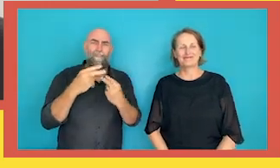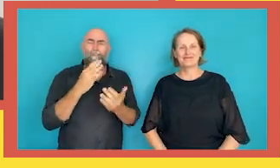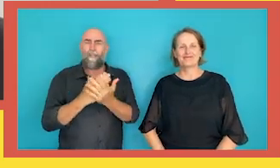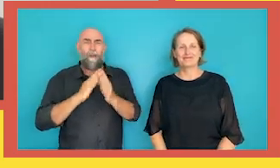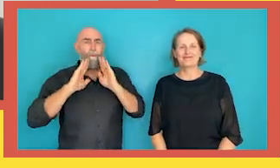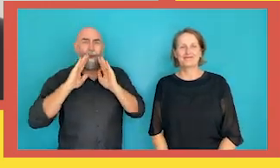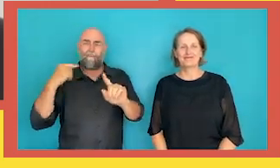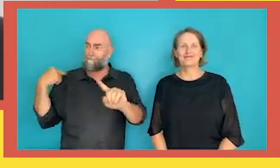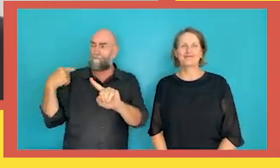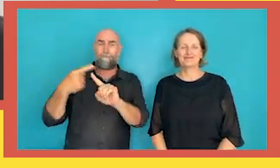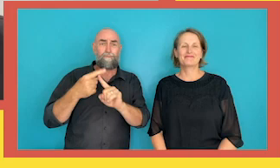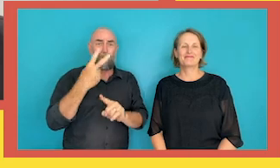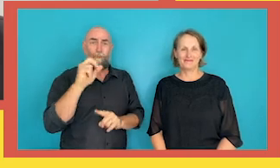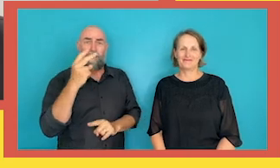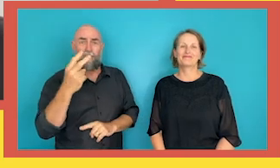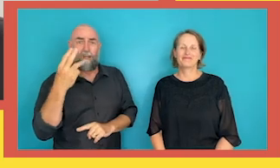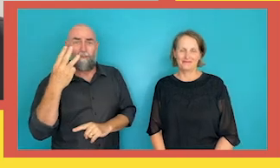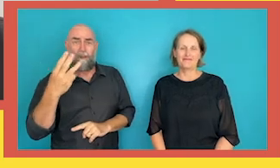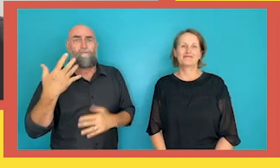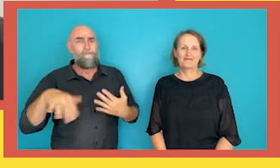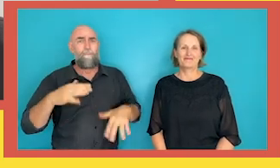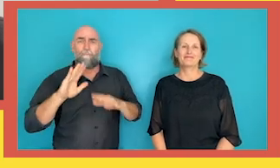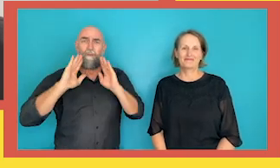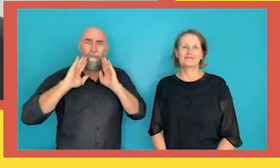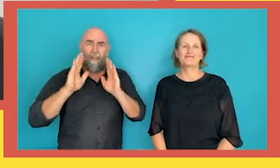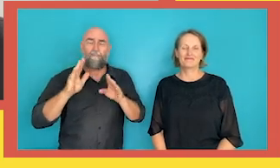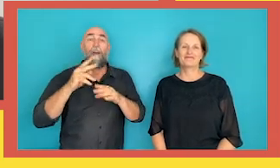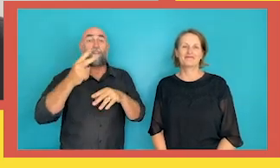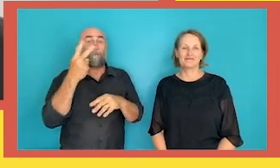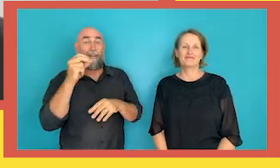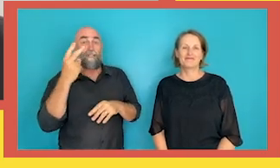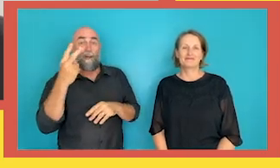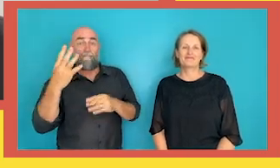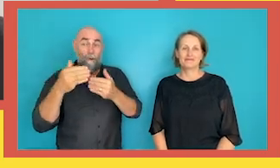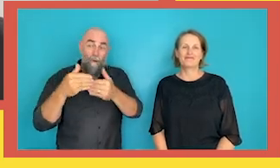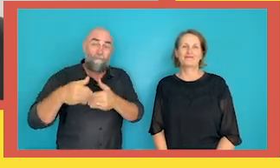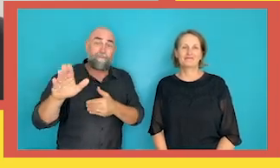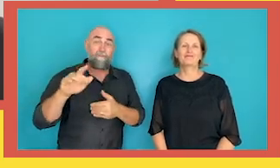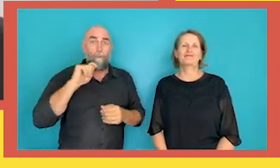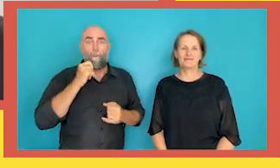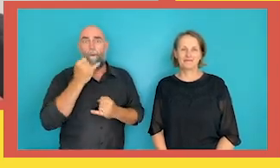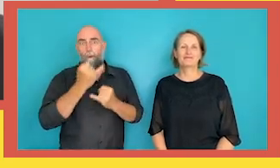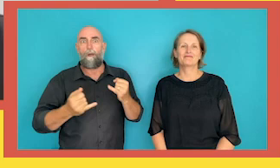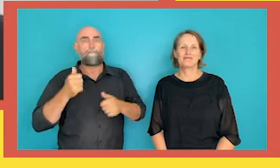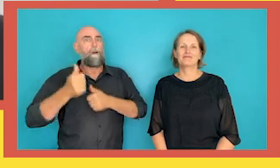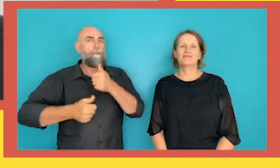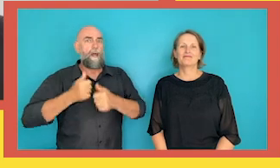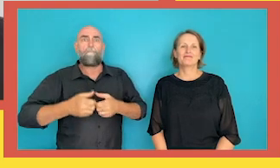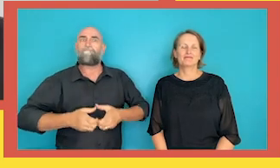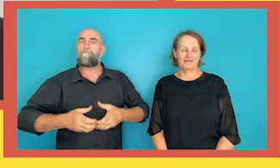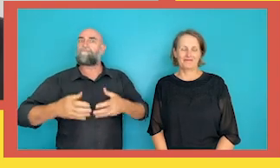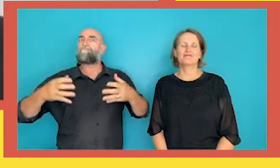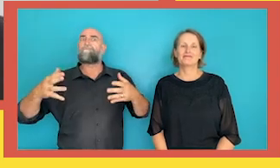been so much that's happened, but it is going to be an even bigger 2024, a Paralympic year. This is where it